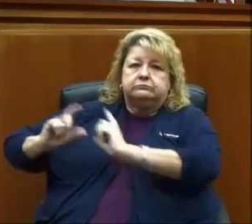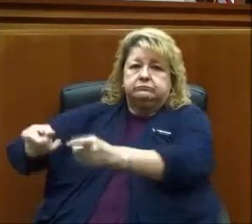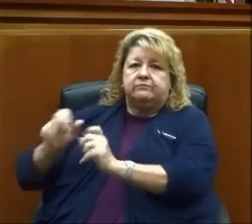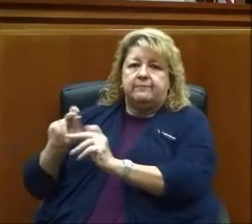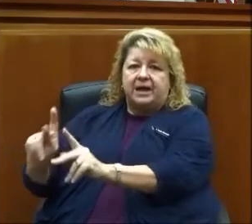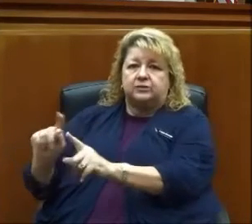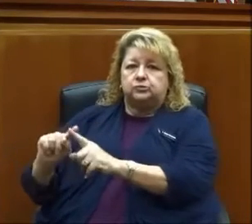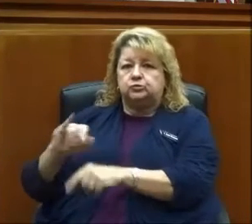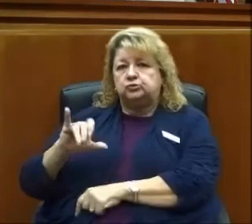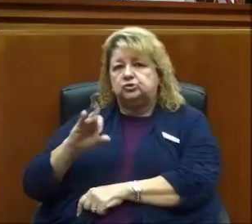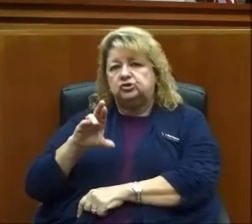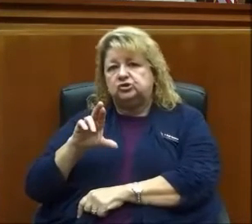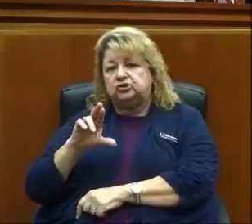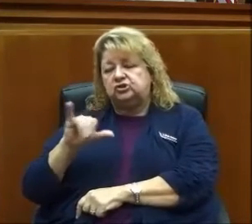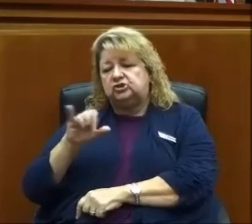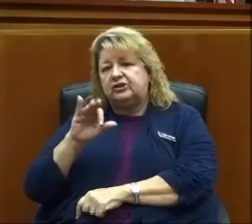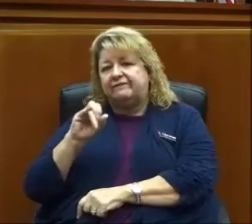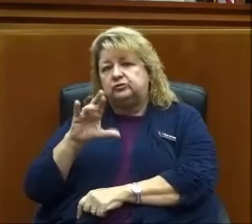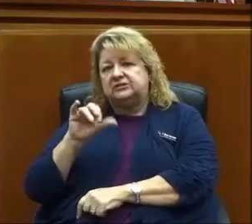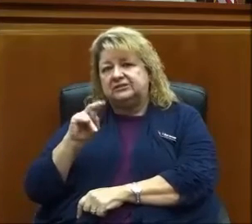Holloway? Can we get a second?